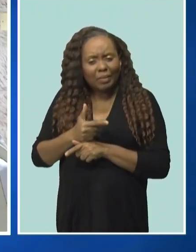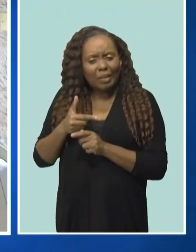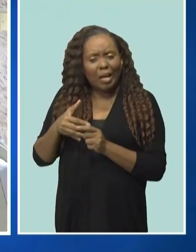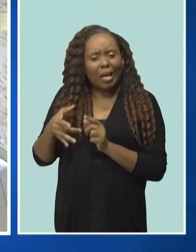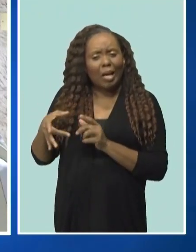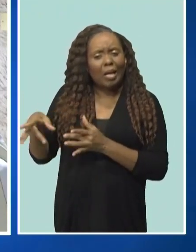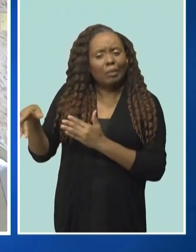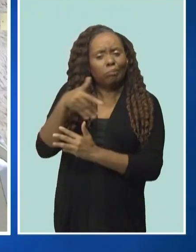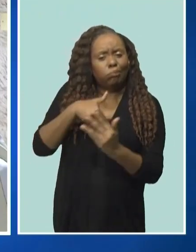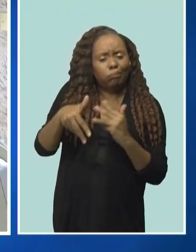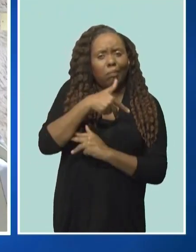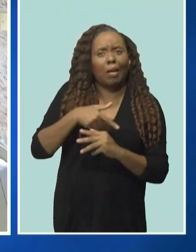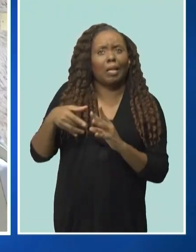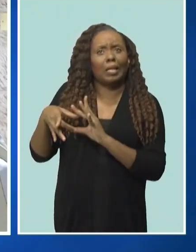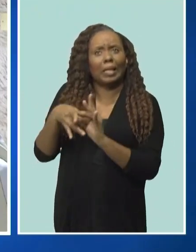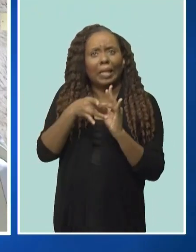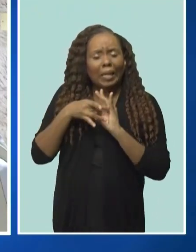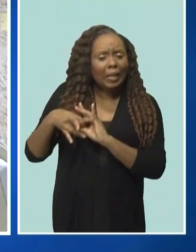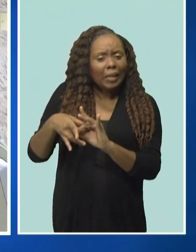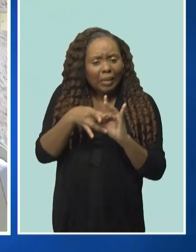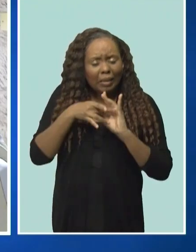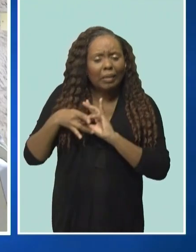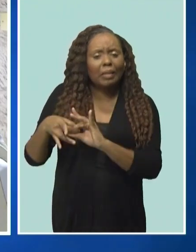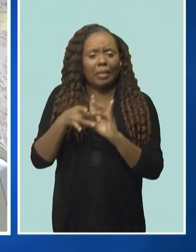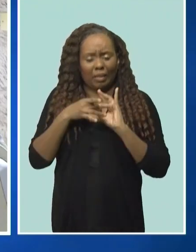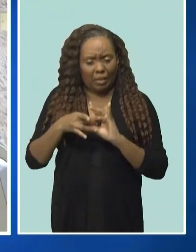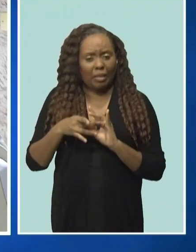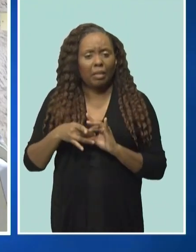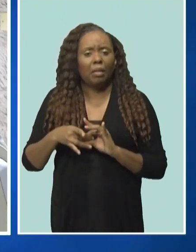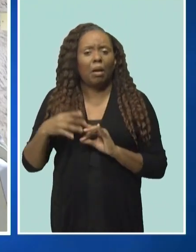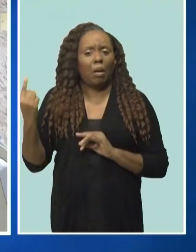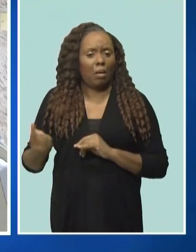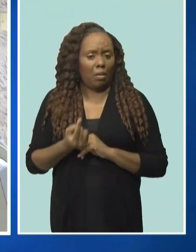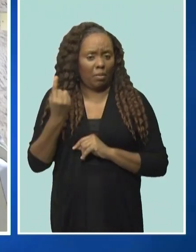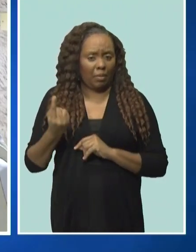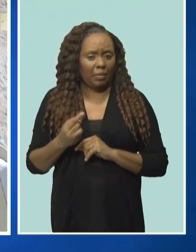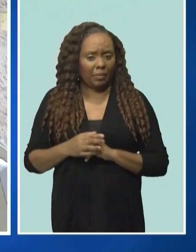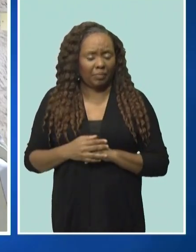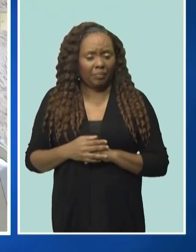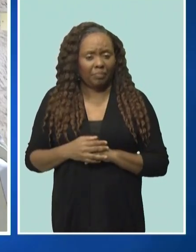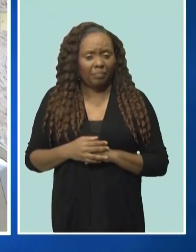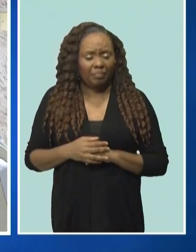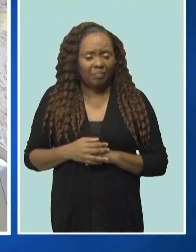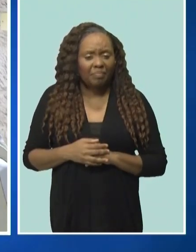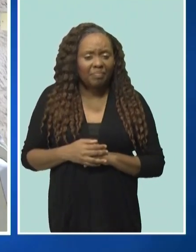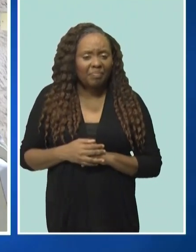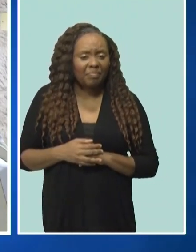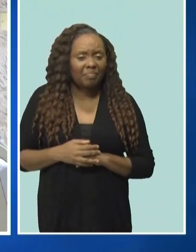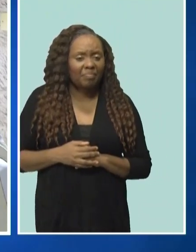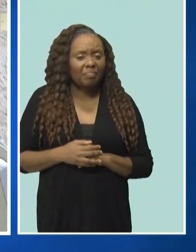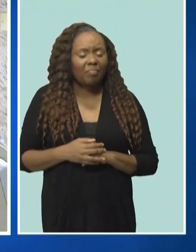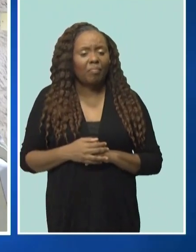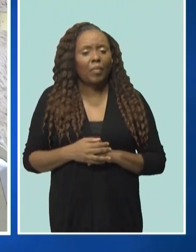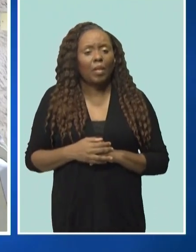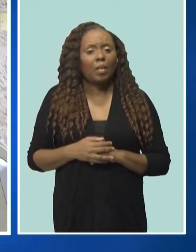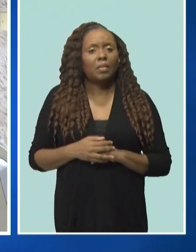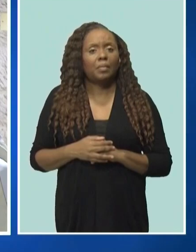is that we are simply divided by water, by the ocean. That is showing the presence of